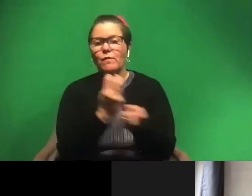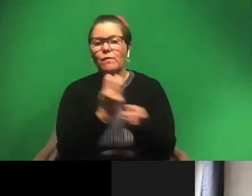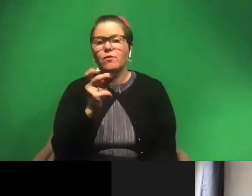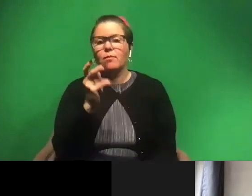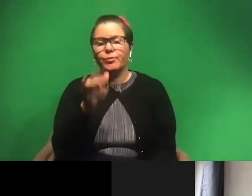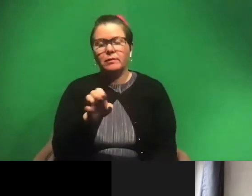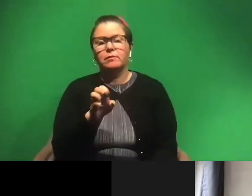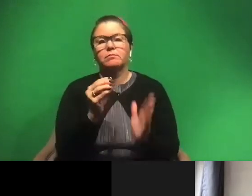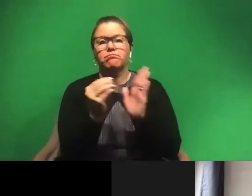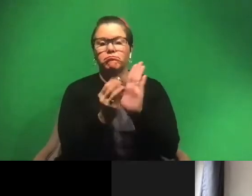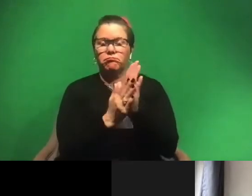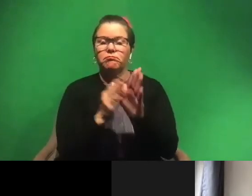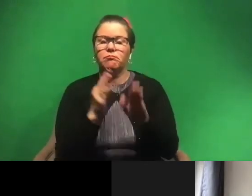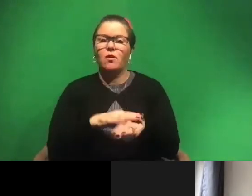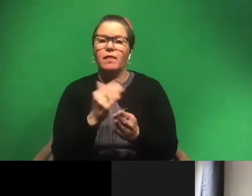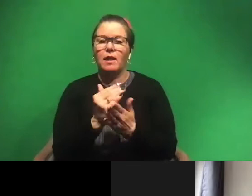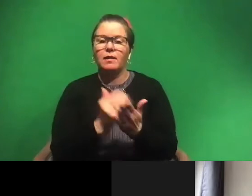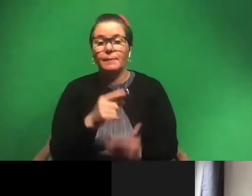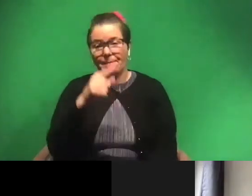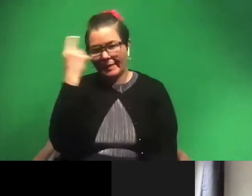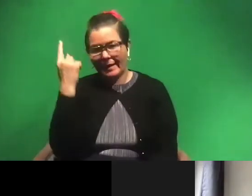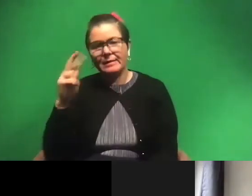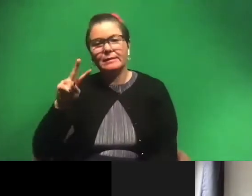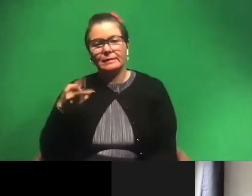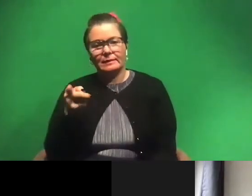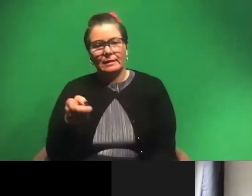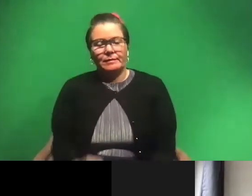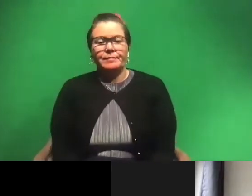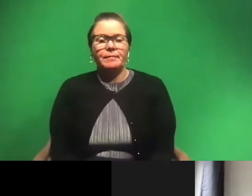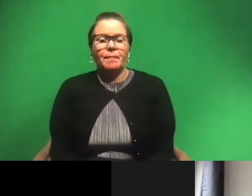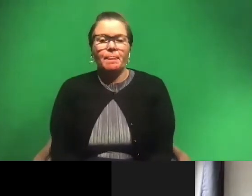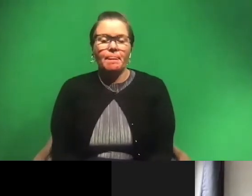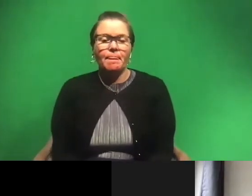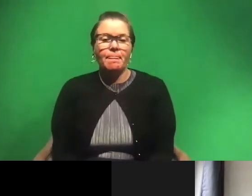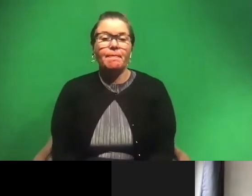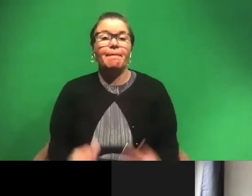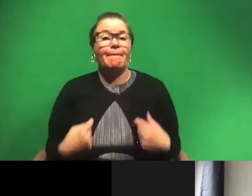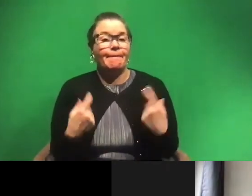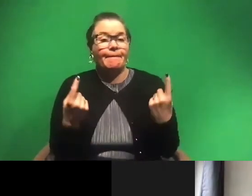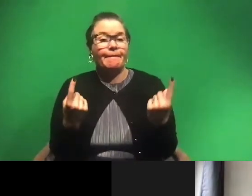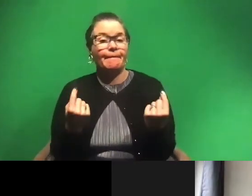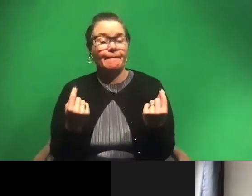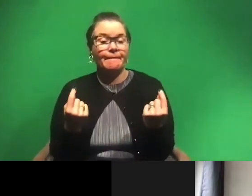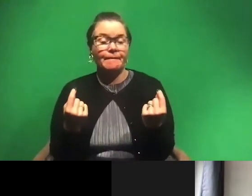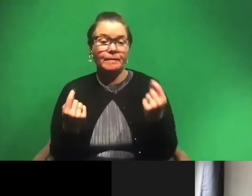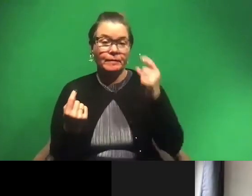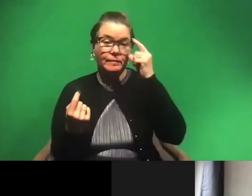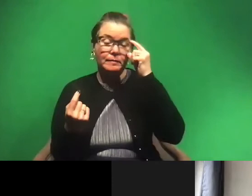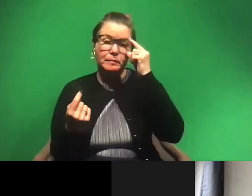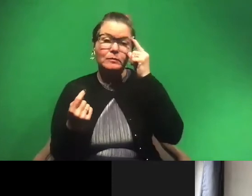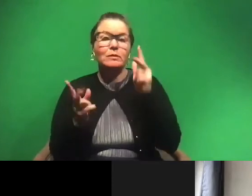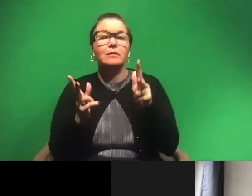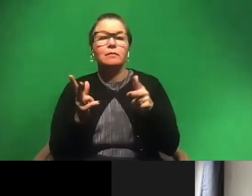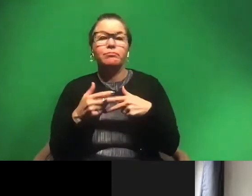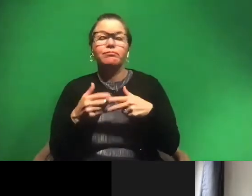species list. And then black abalone was the second. And so what we're doing is we're breeding as many babies as